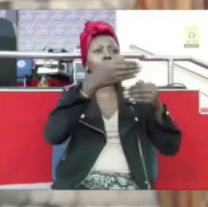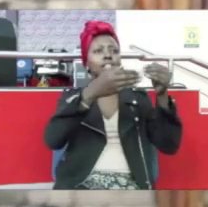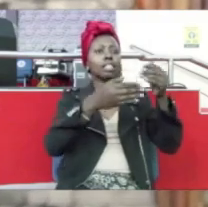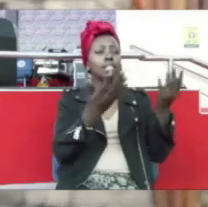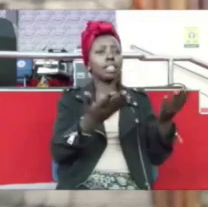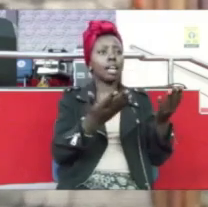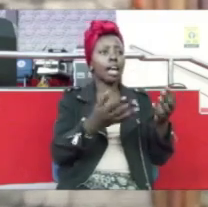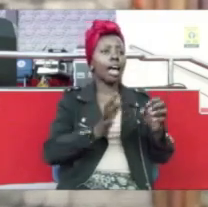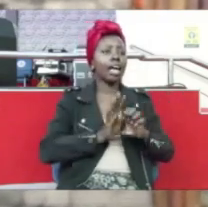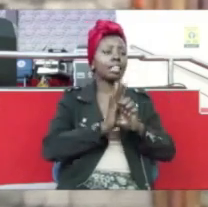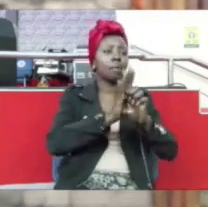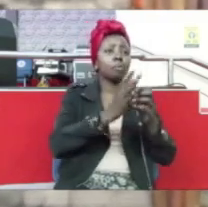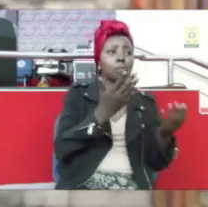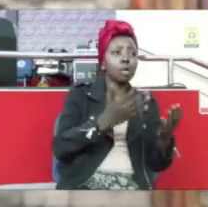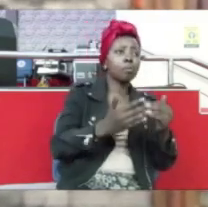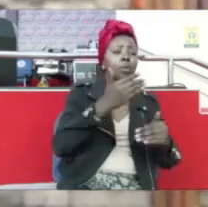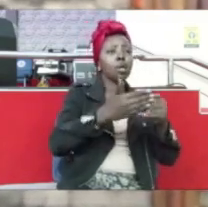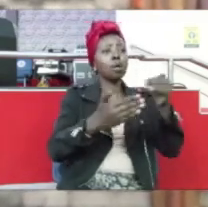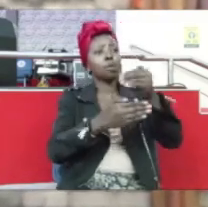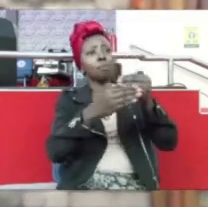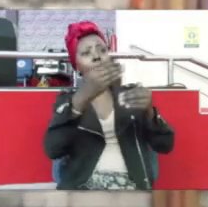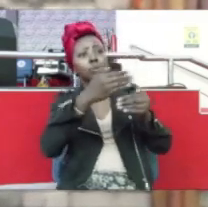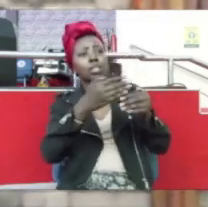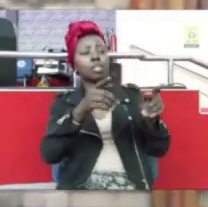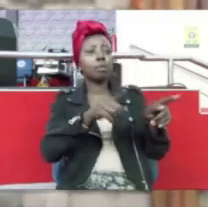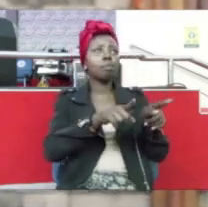This can be in form of a donation.